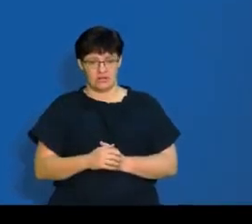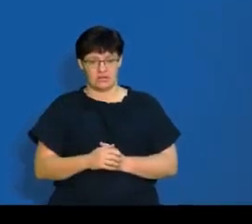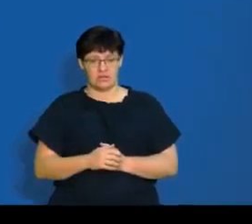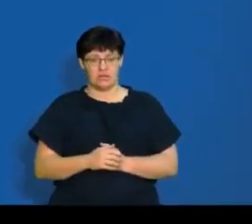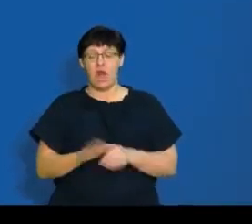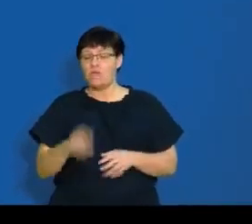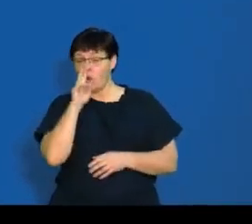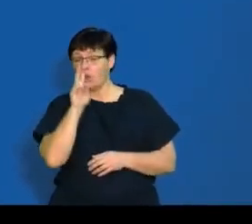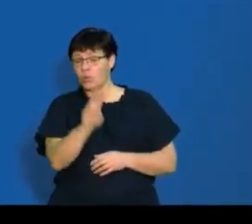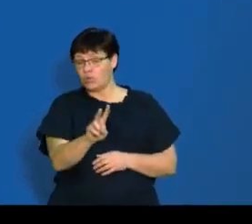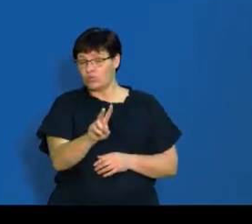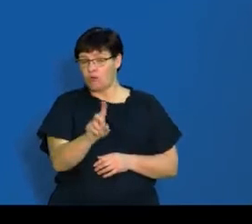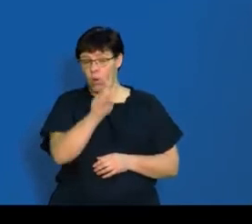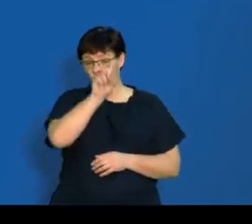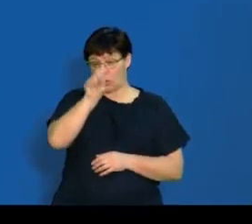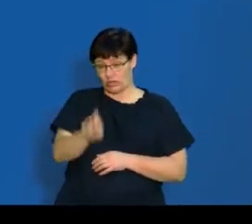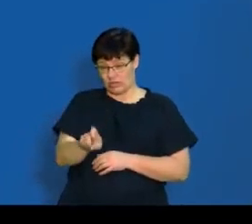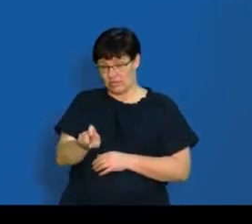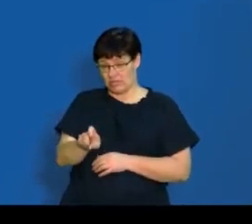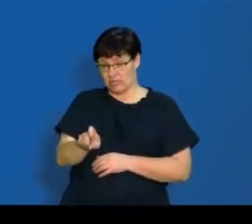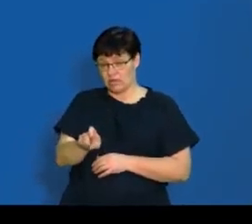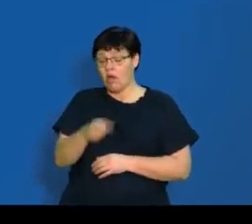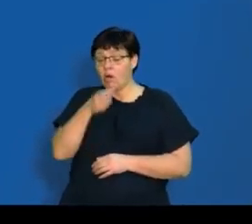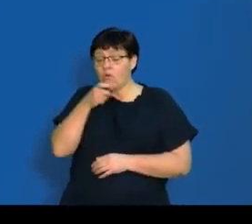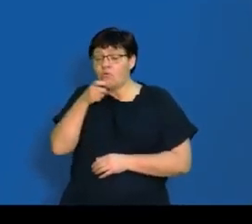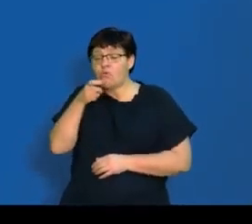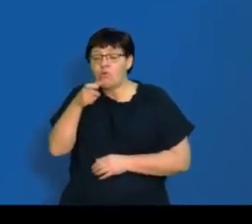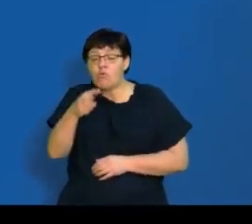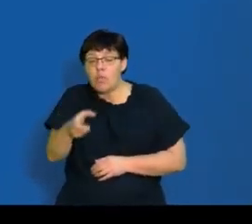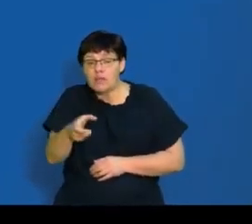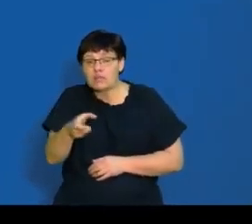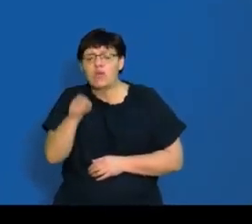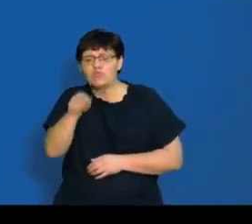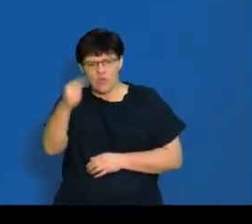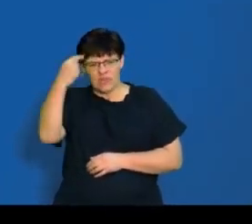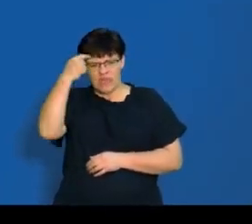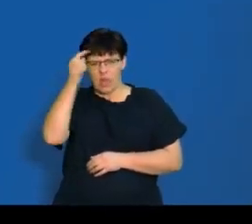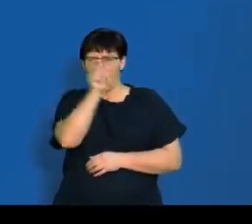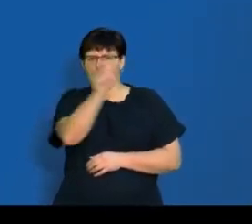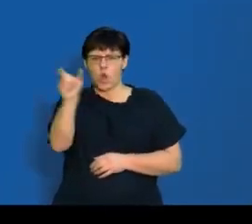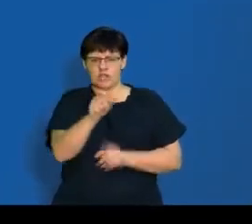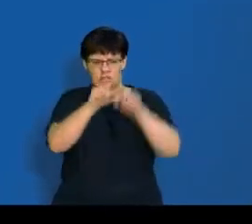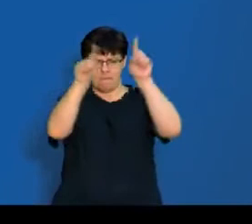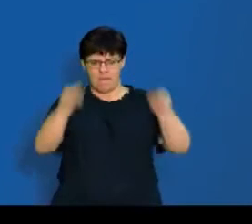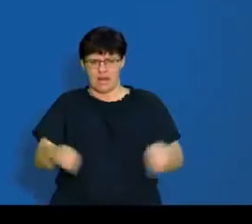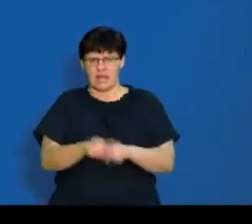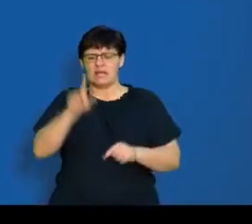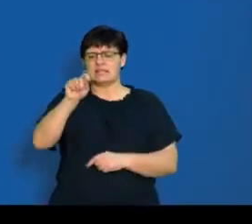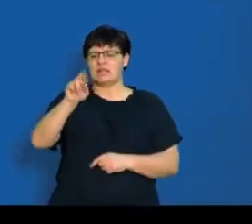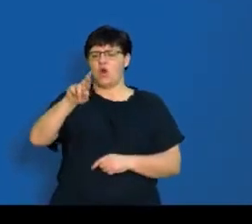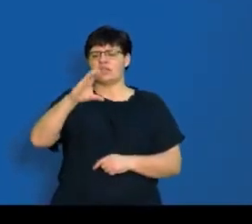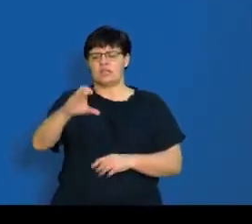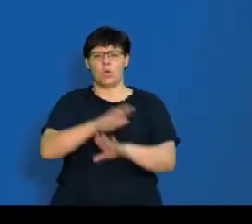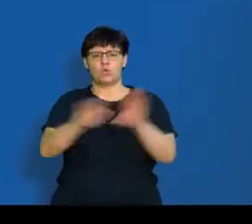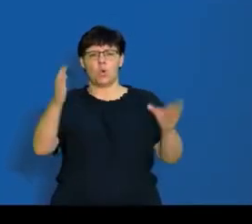Now, if you look at the question, comment on what you think was implied by the words on the banner. TRC,